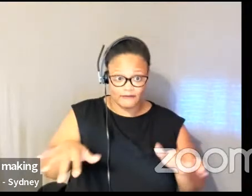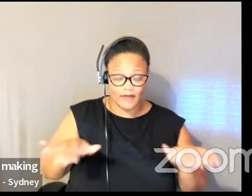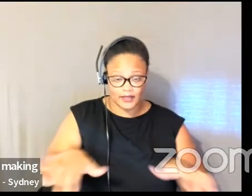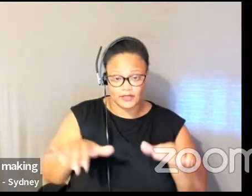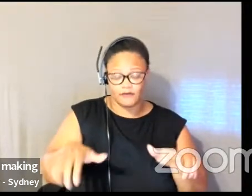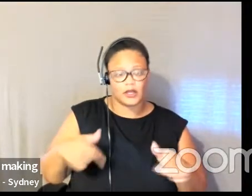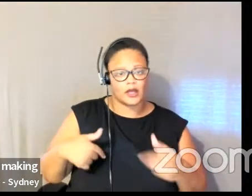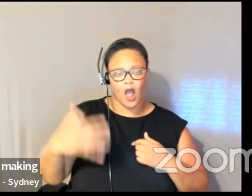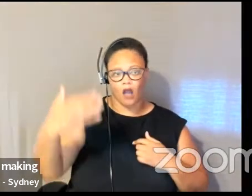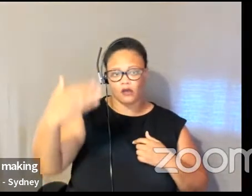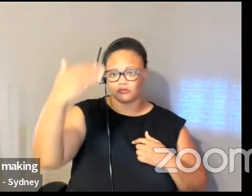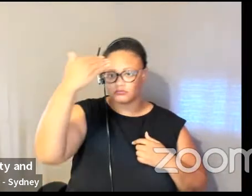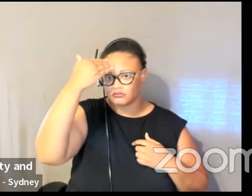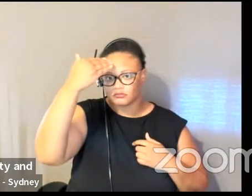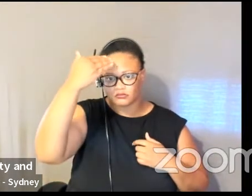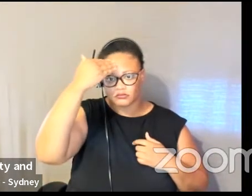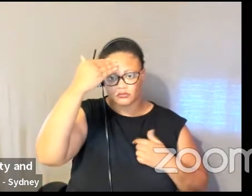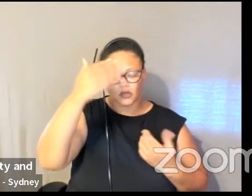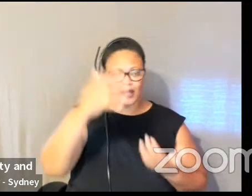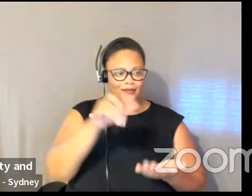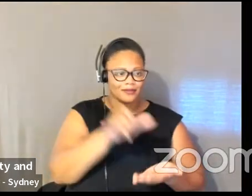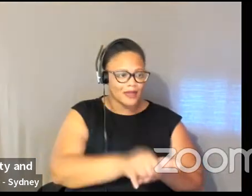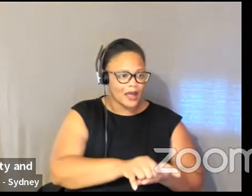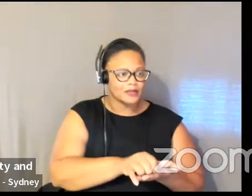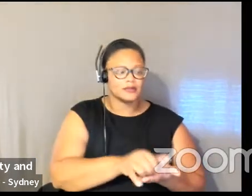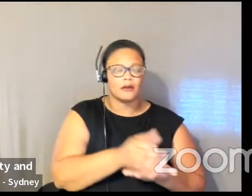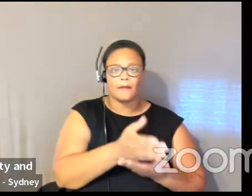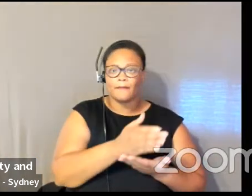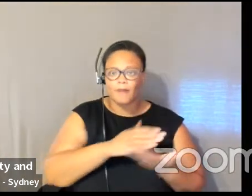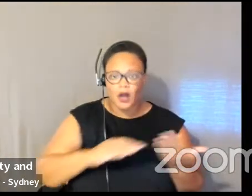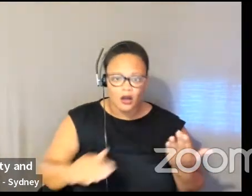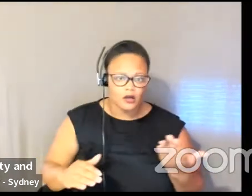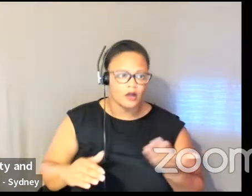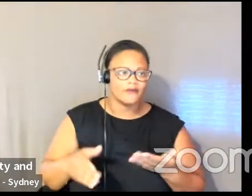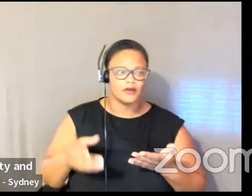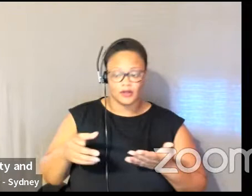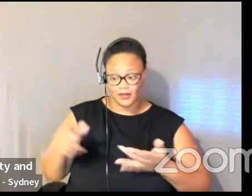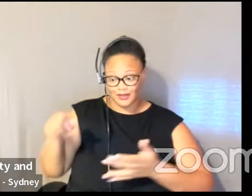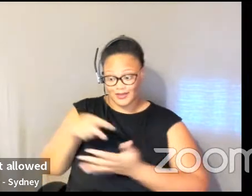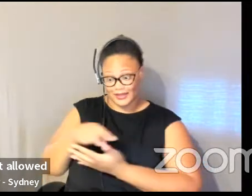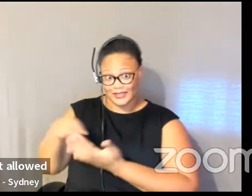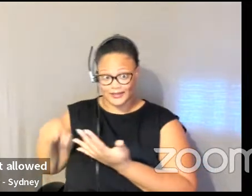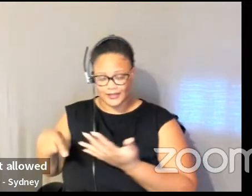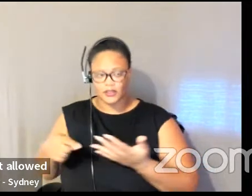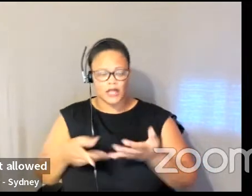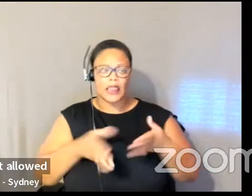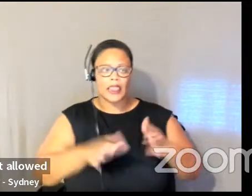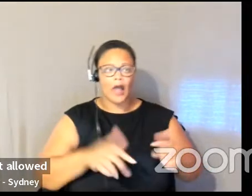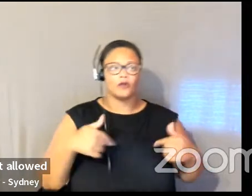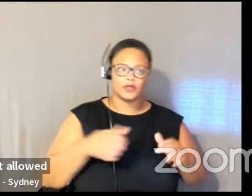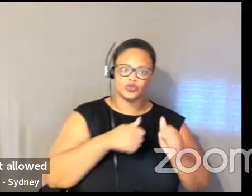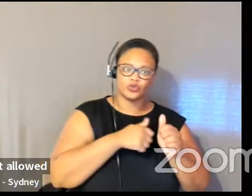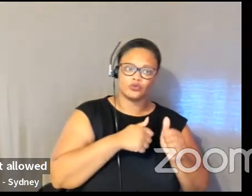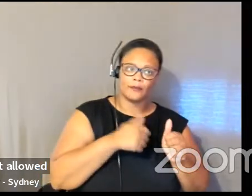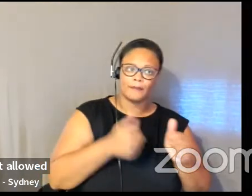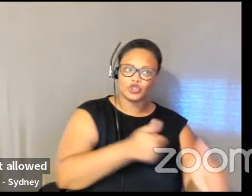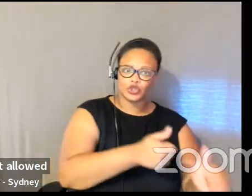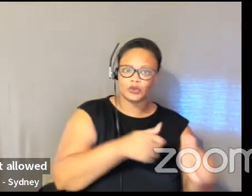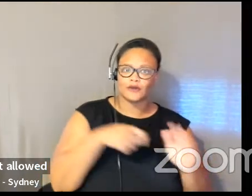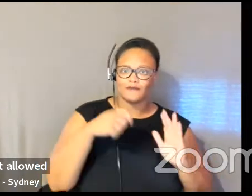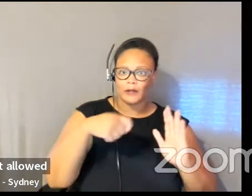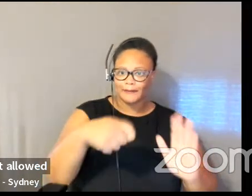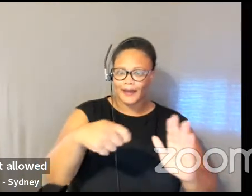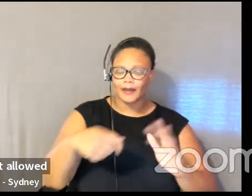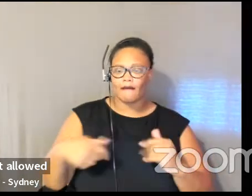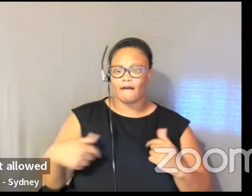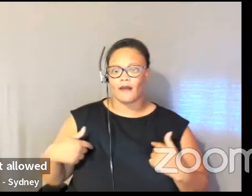that is part of what allowed me to do that. But that's also why I also work very hard,